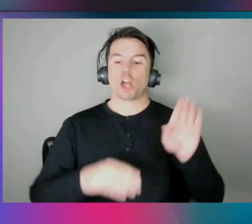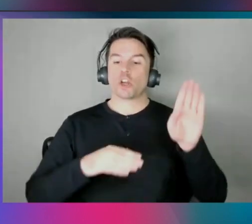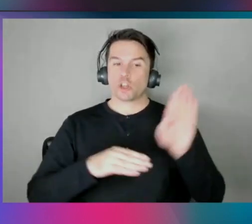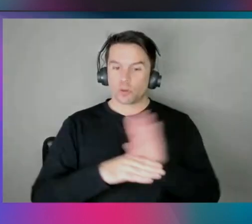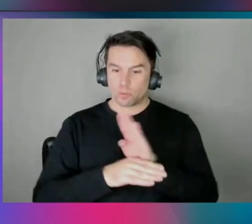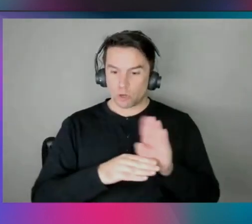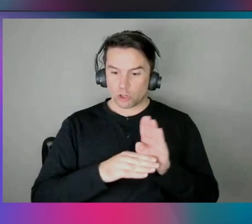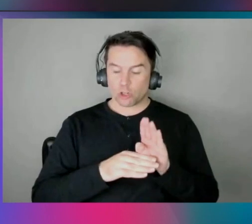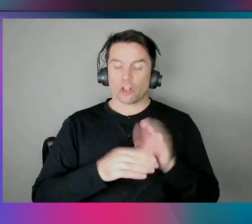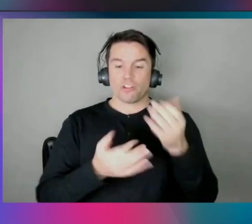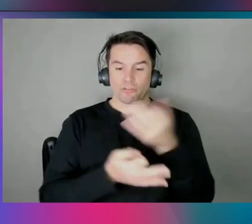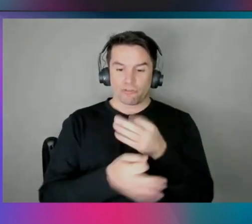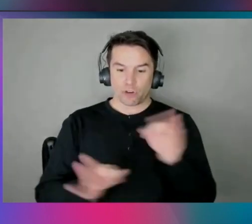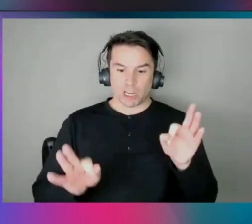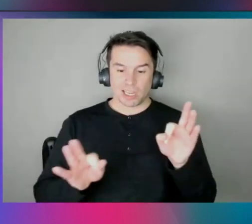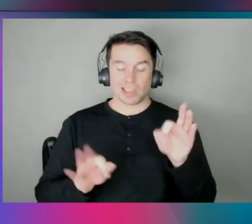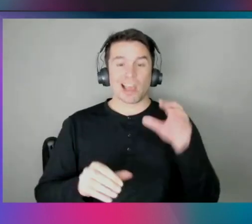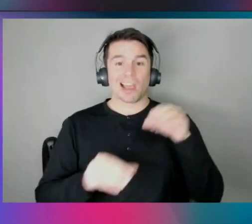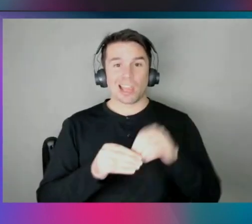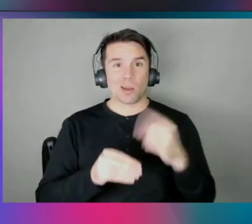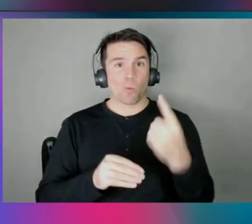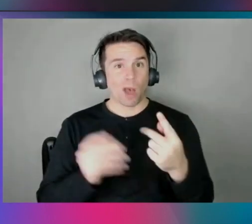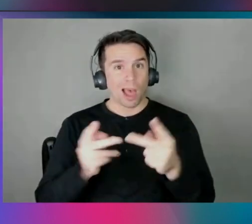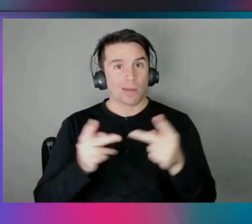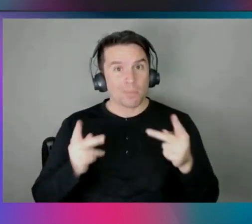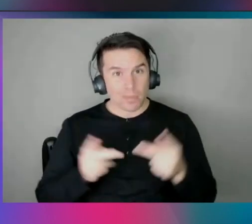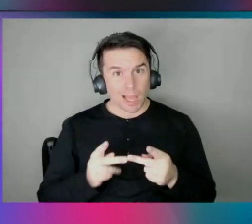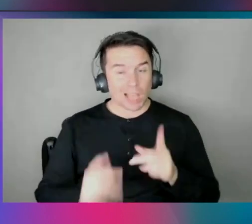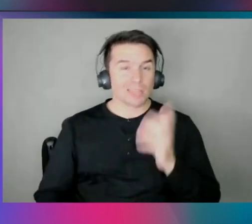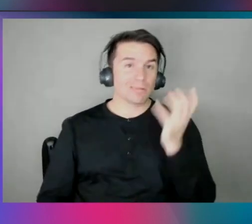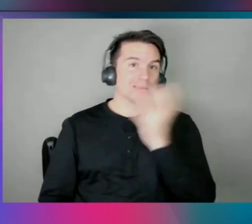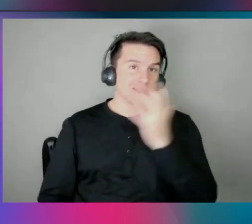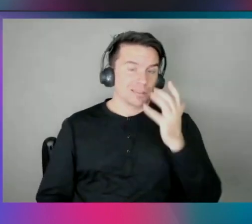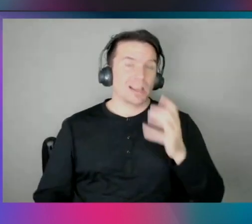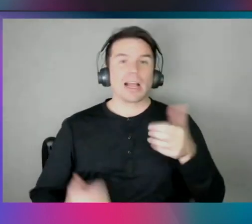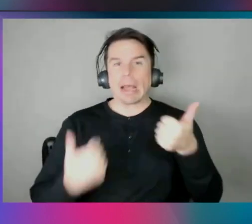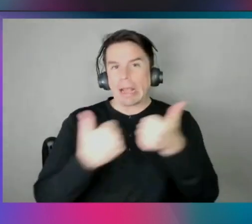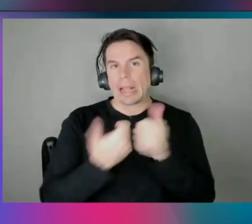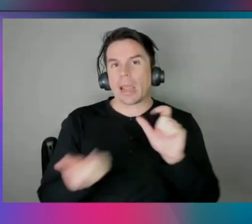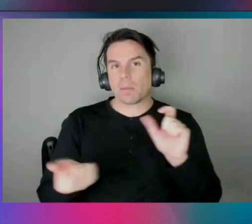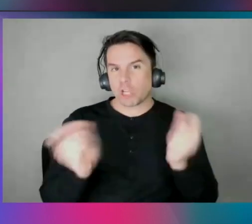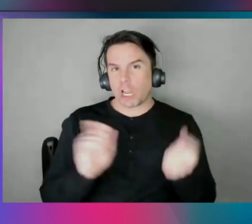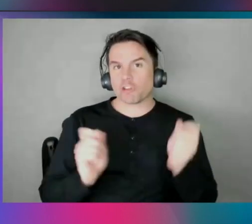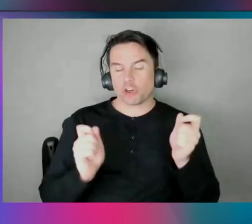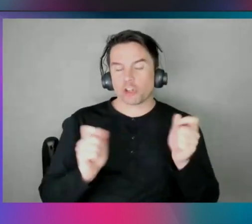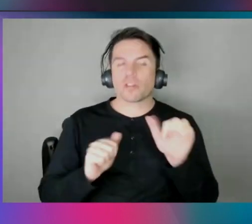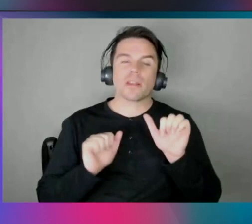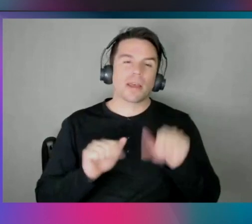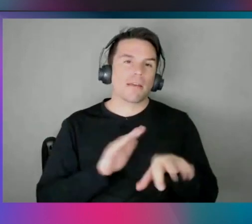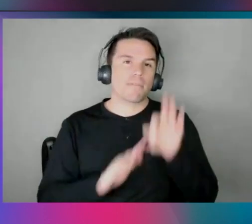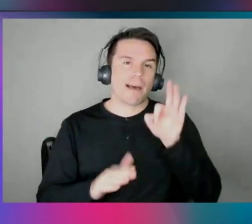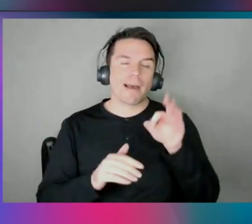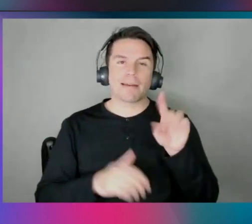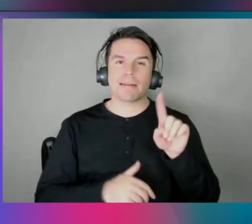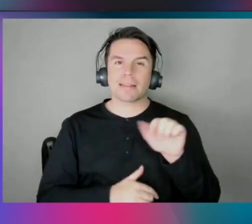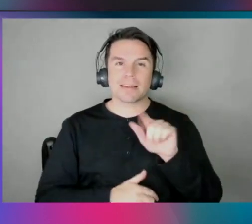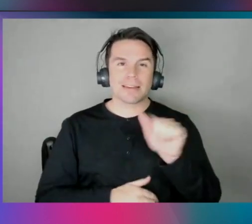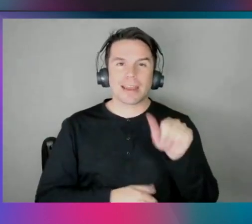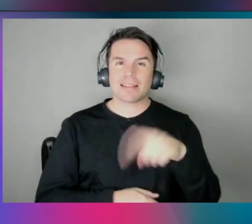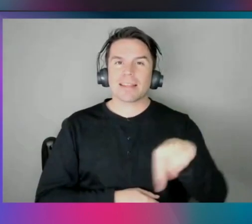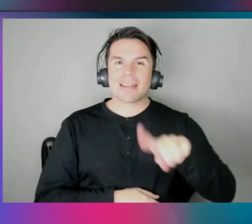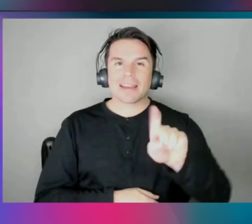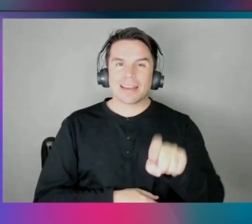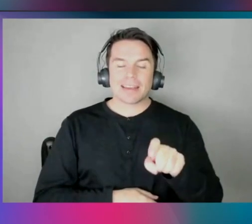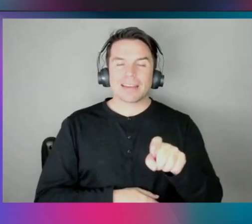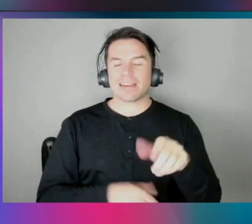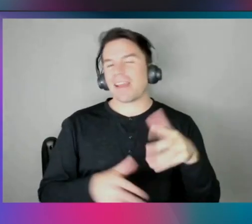changer for them, such that they can find the data that they need in the quickest way possible. Yeah. Not only the discovery aspect of it, which